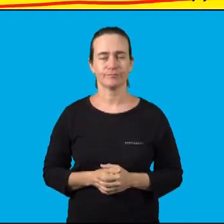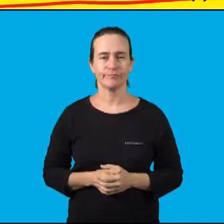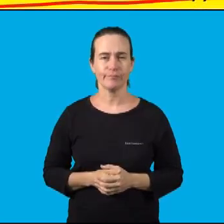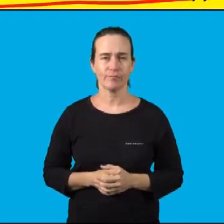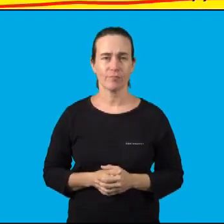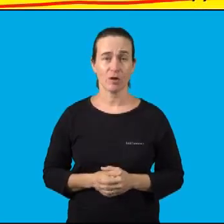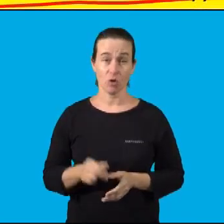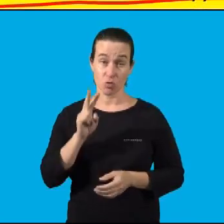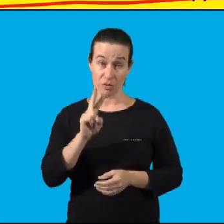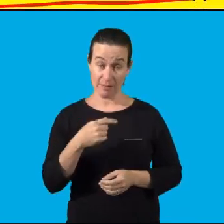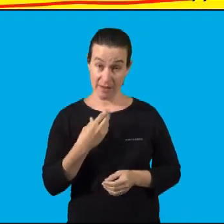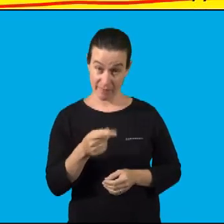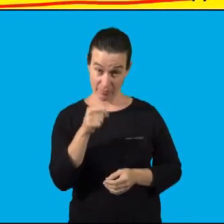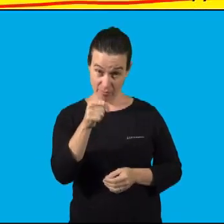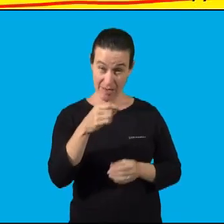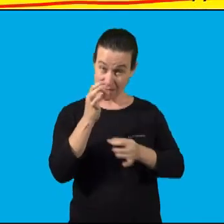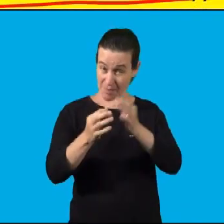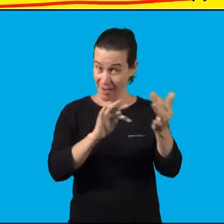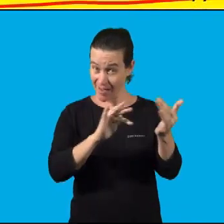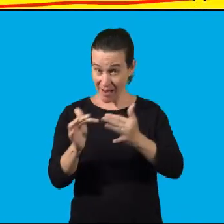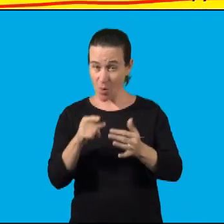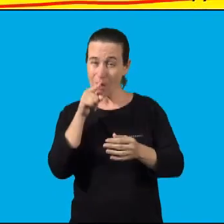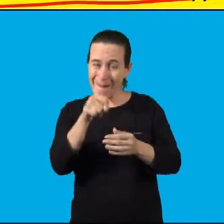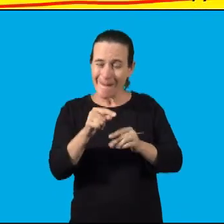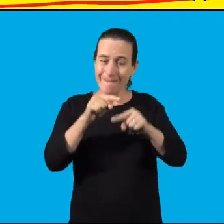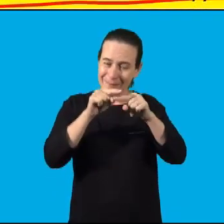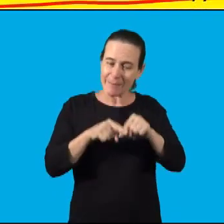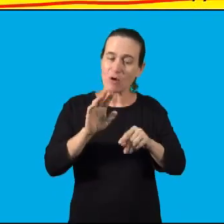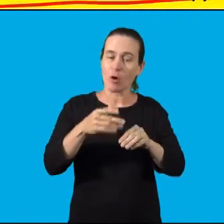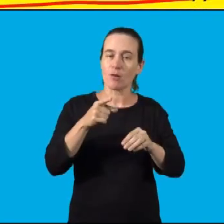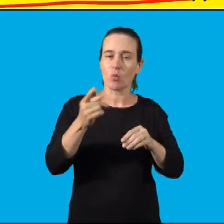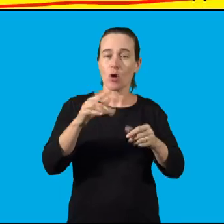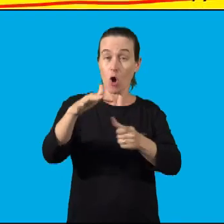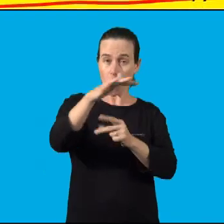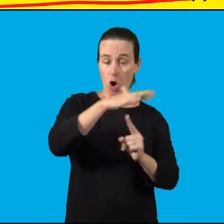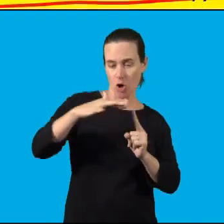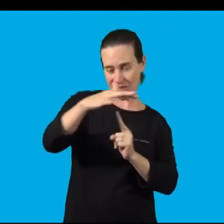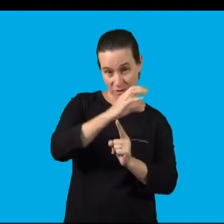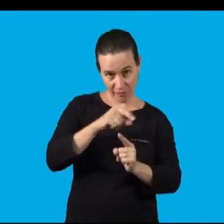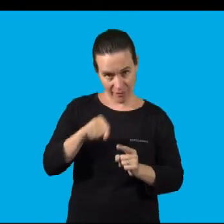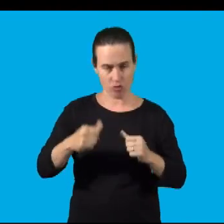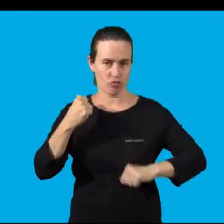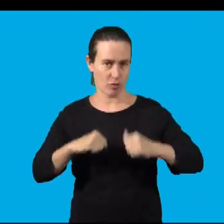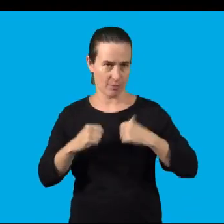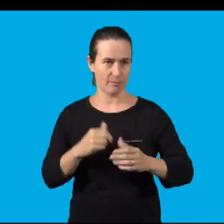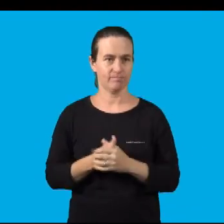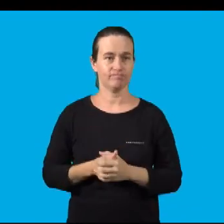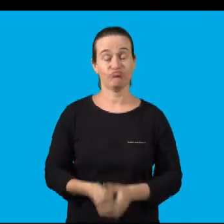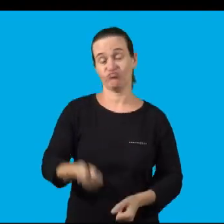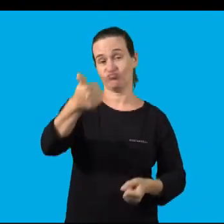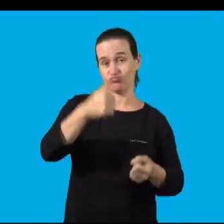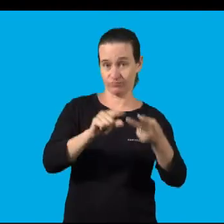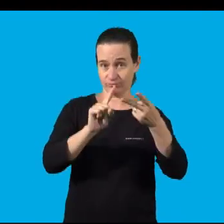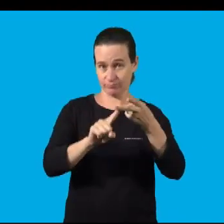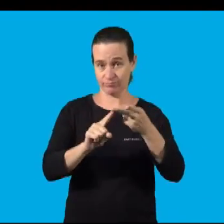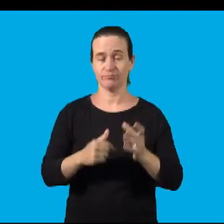at how I refer to it in context of the play as a whole. Next,